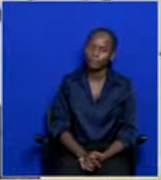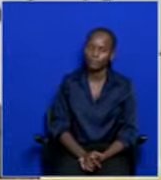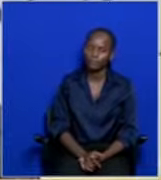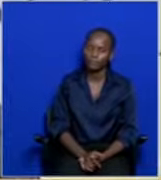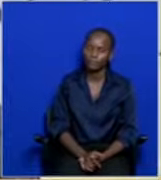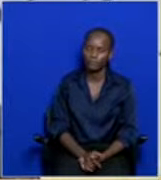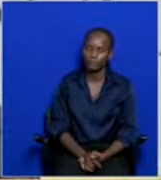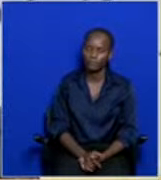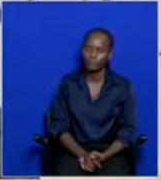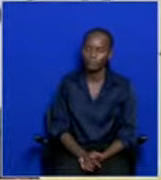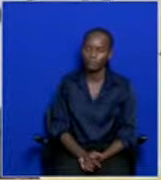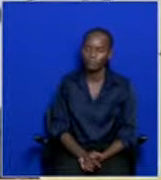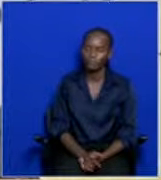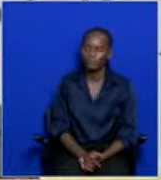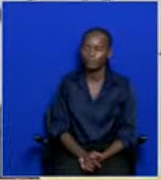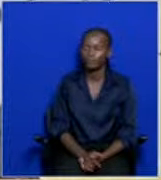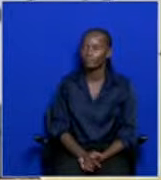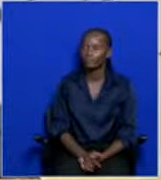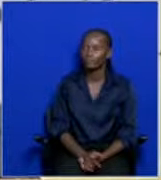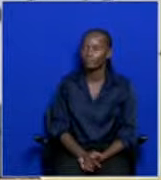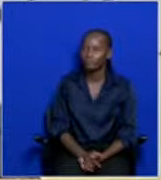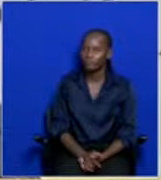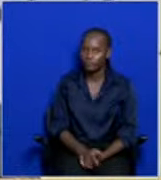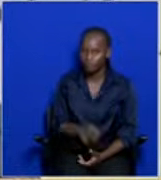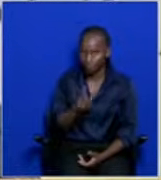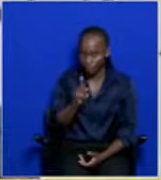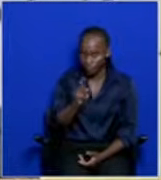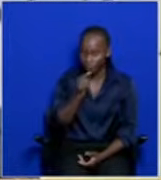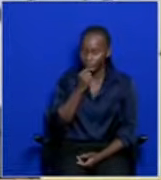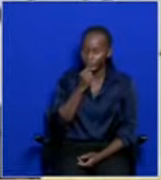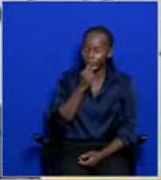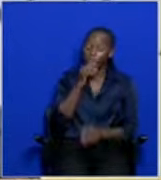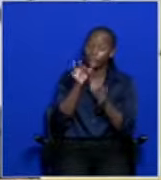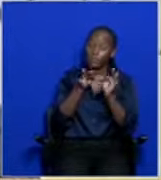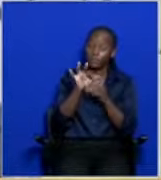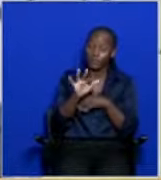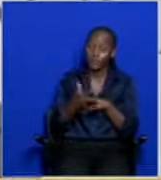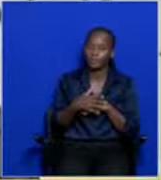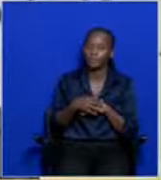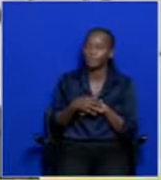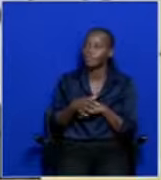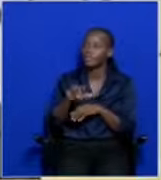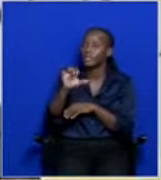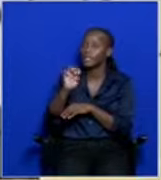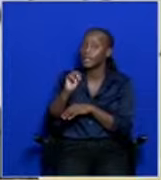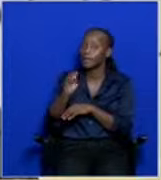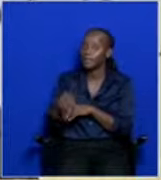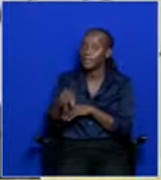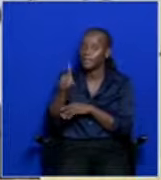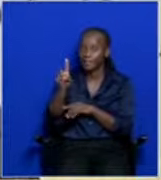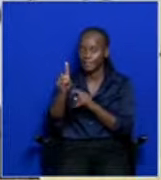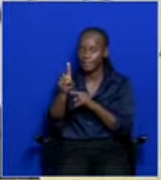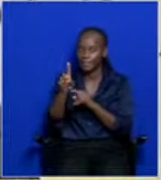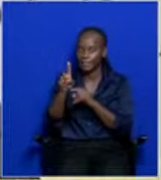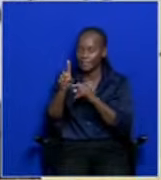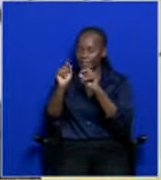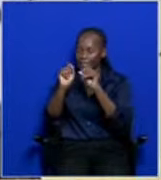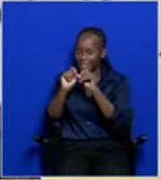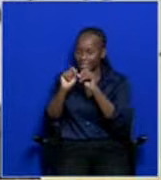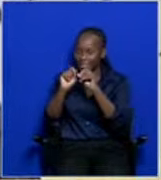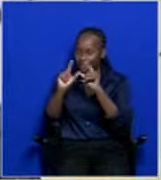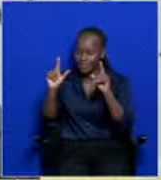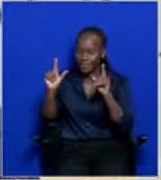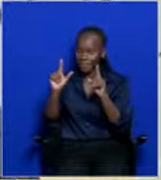this. EMPD was aware from the word go,